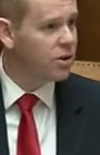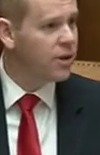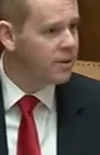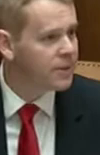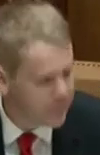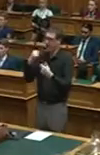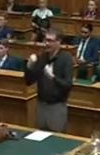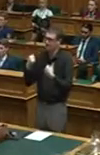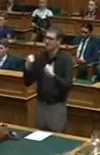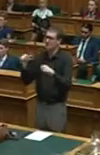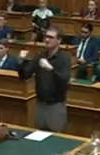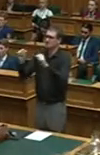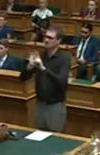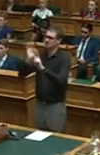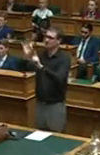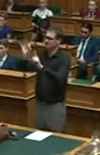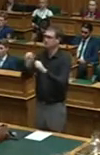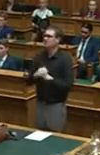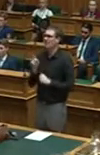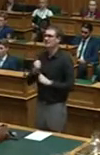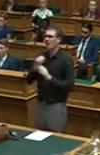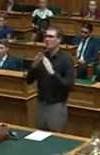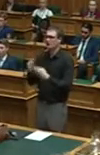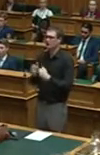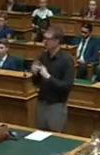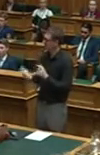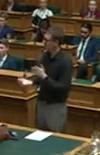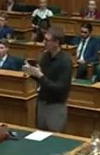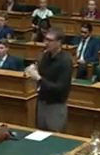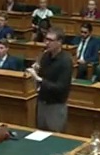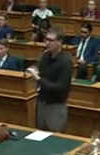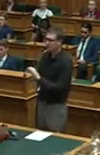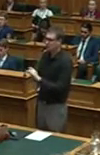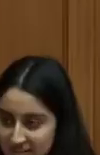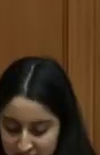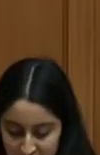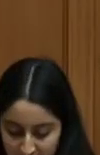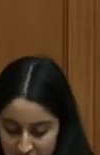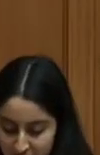focused on doing. Speaker, supplementary question. Dillon. To the Minister of Education.